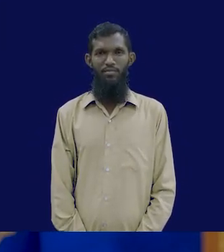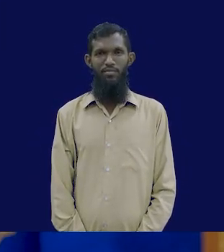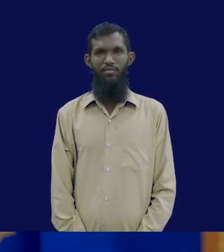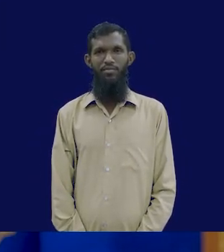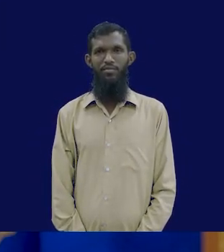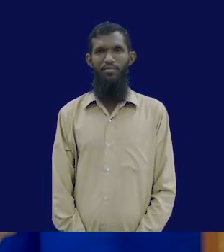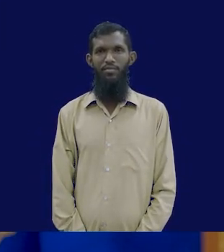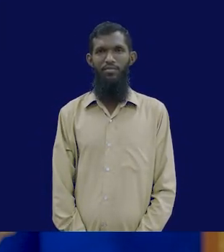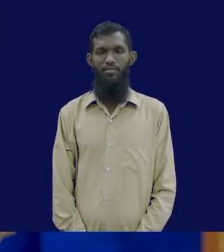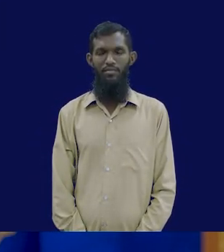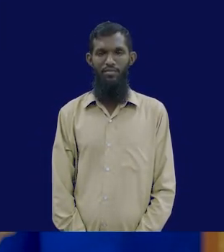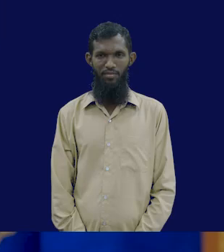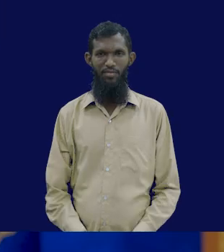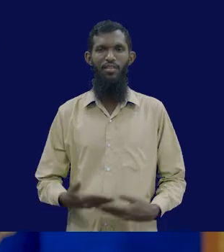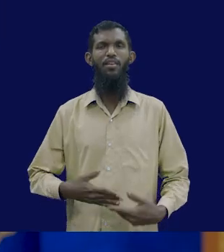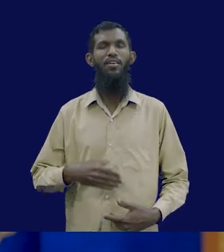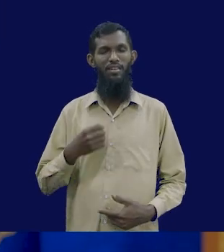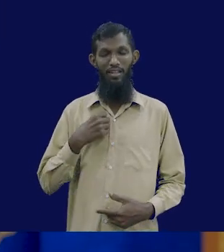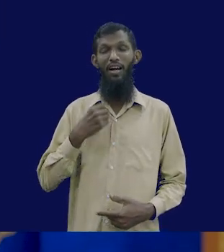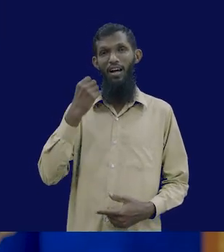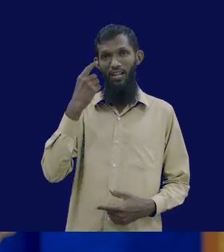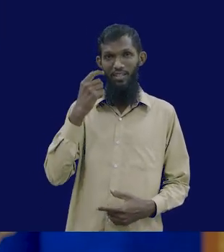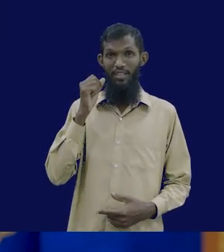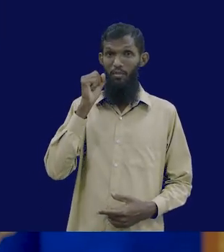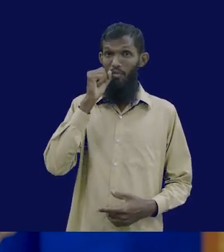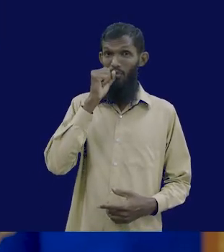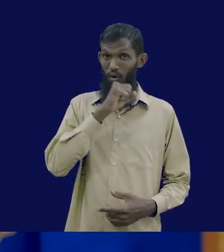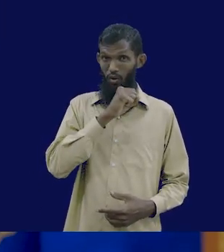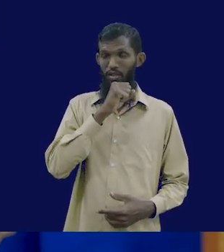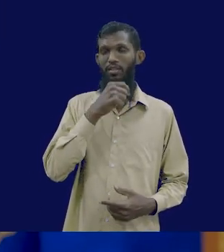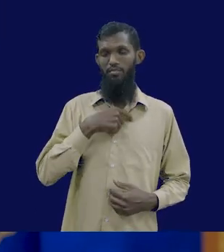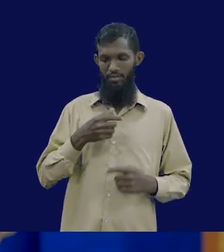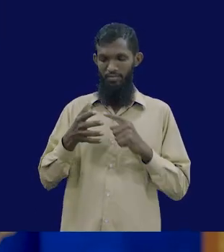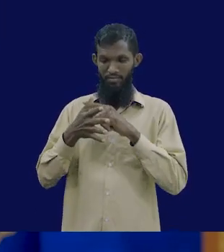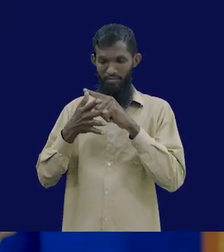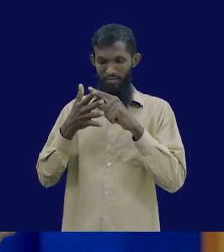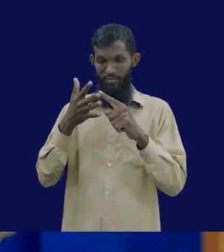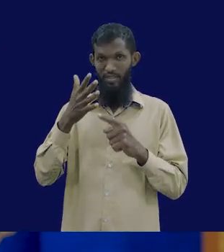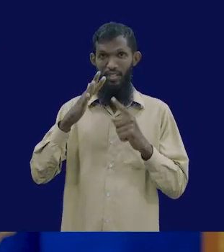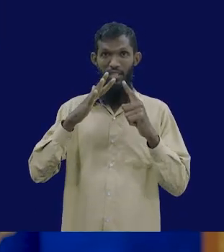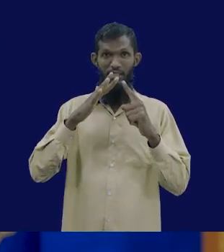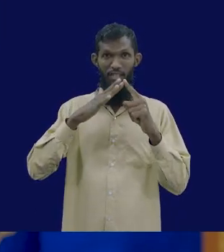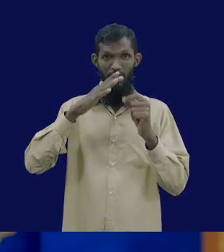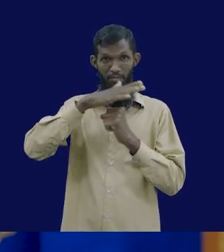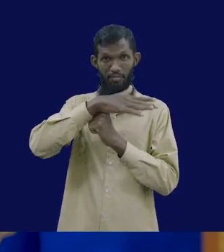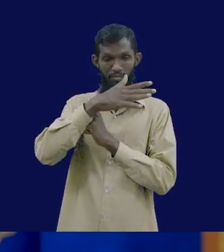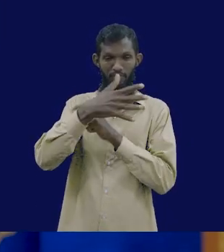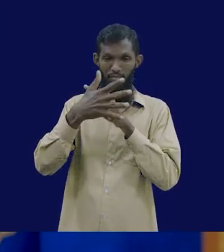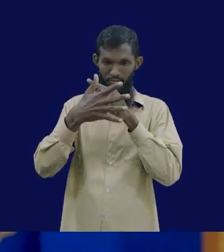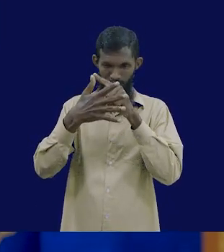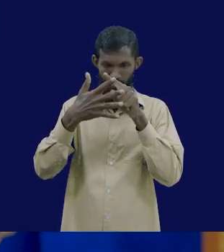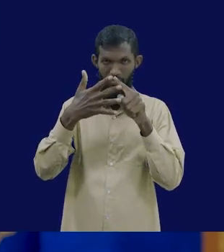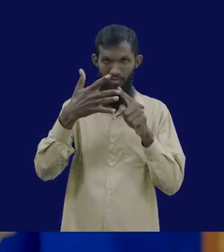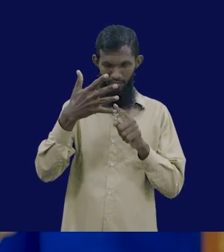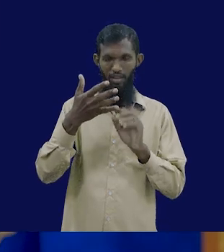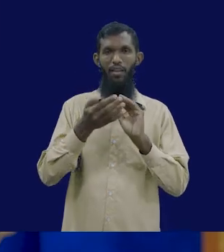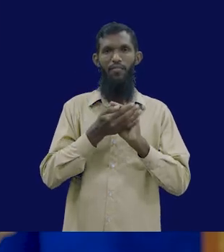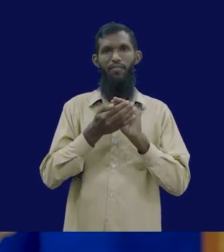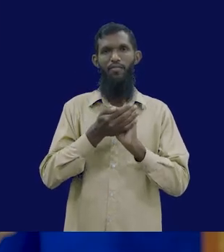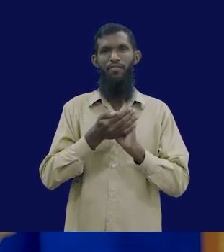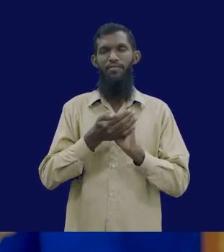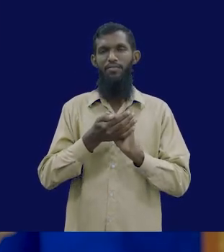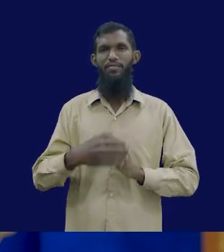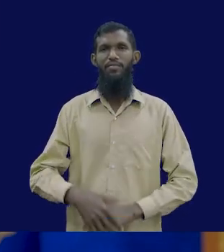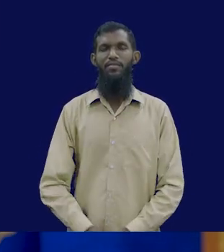Without any doubt, fasting is one of the acts of worship that is